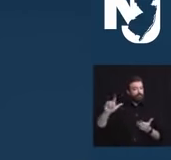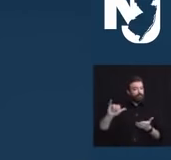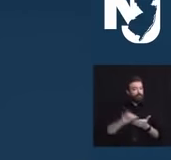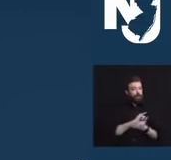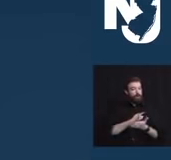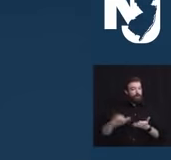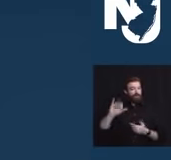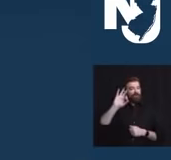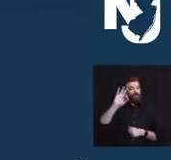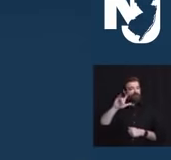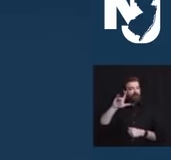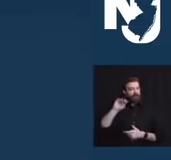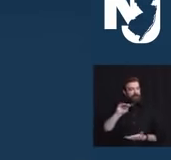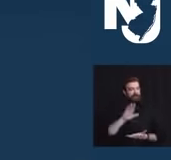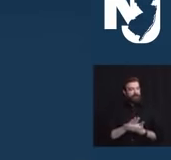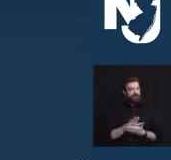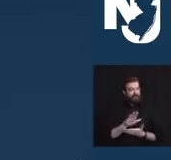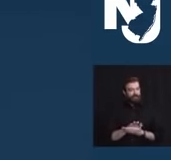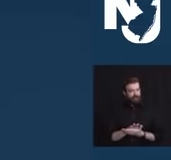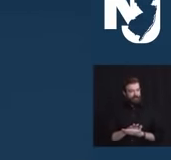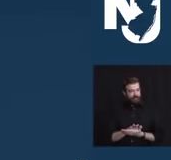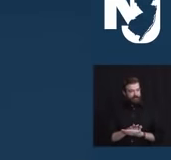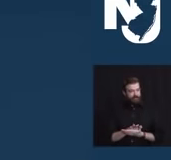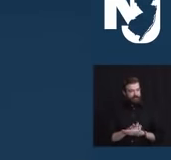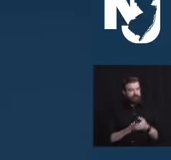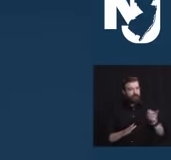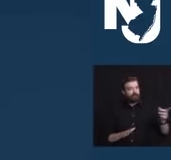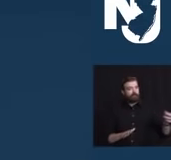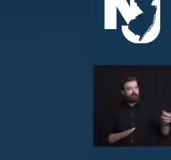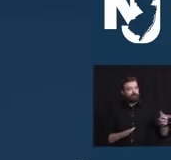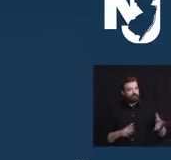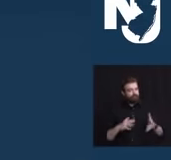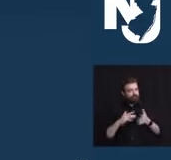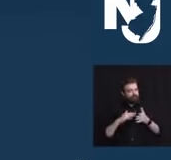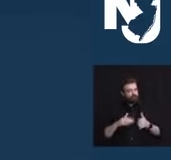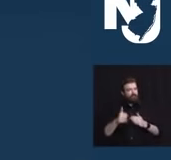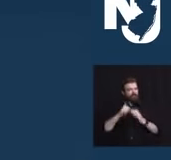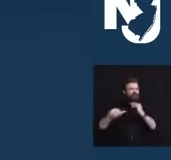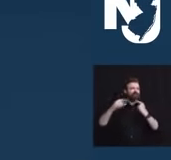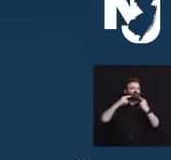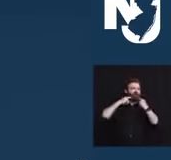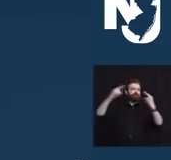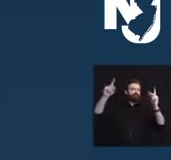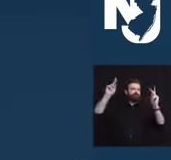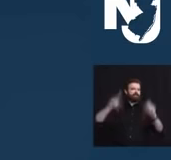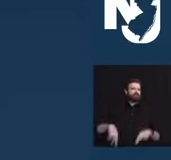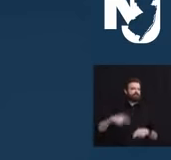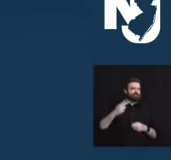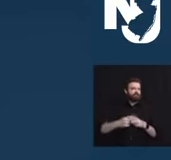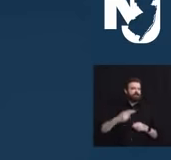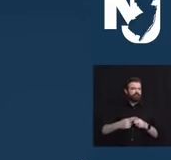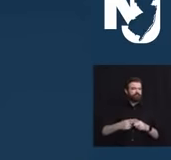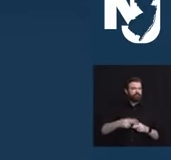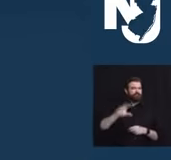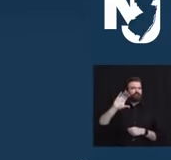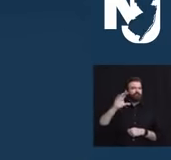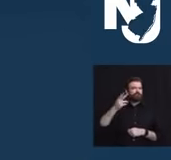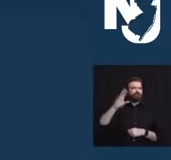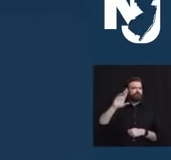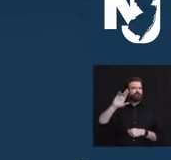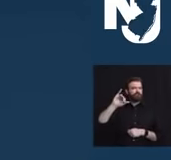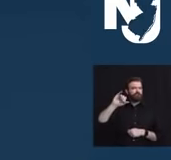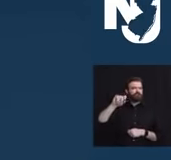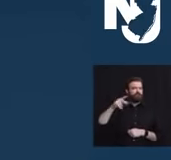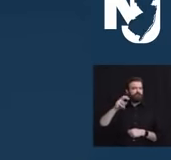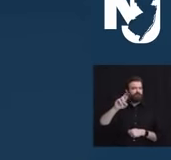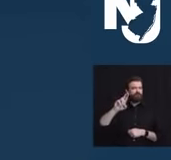studied under the famous actor and director Tom Christopher Warren. Sadly, due to the pandemic, we will never be able to see